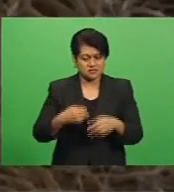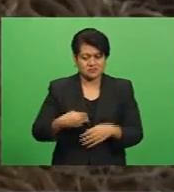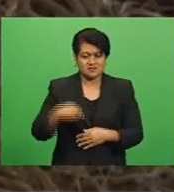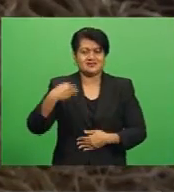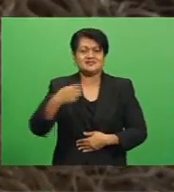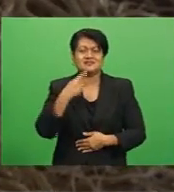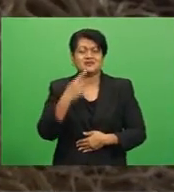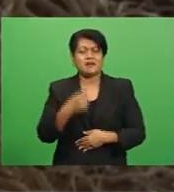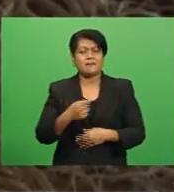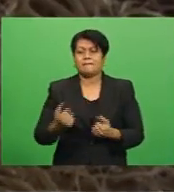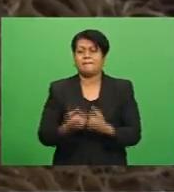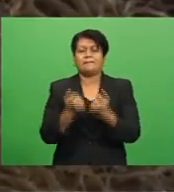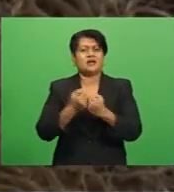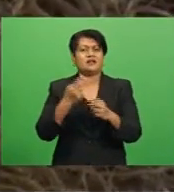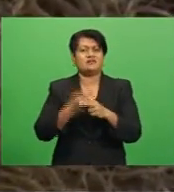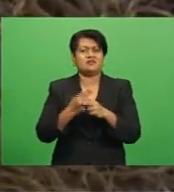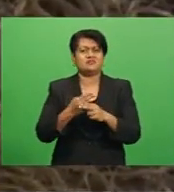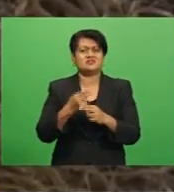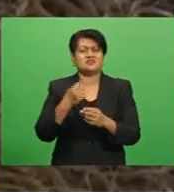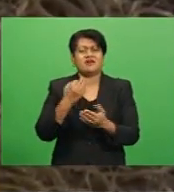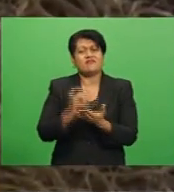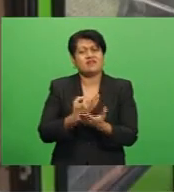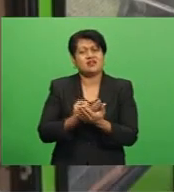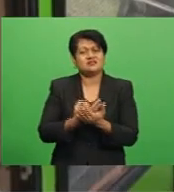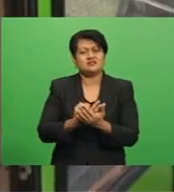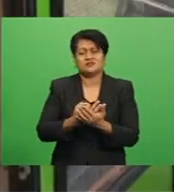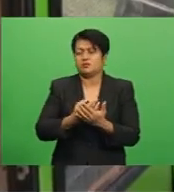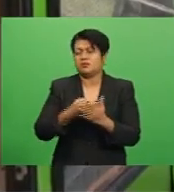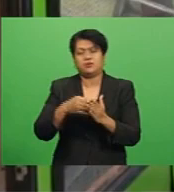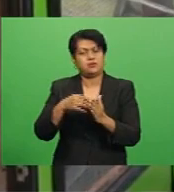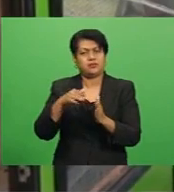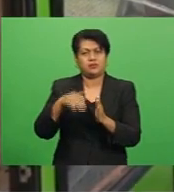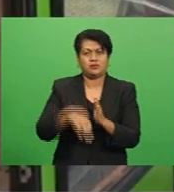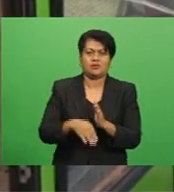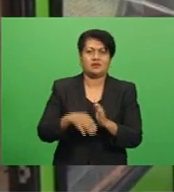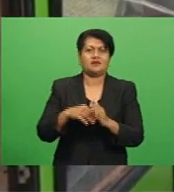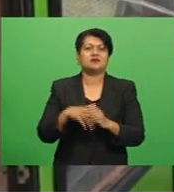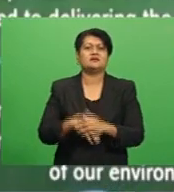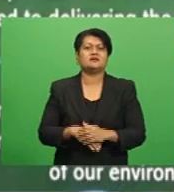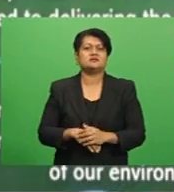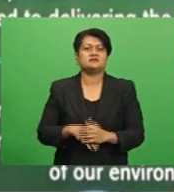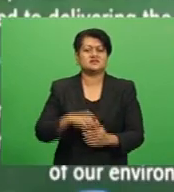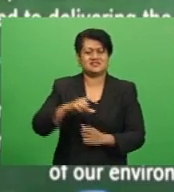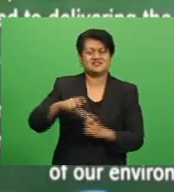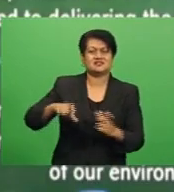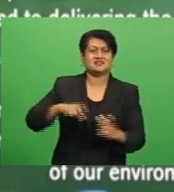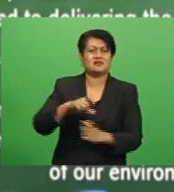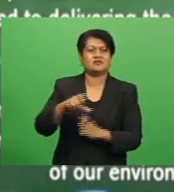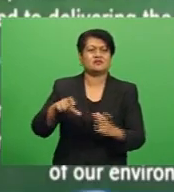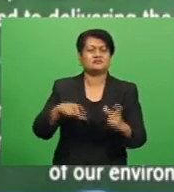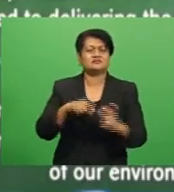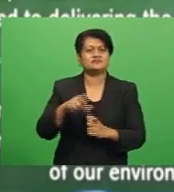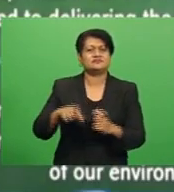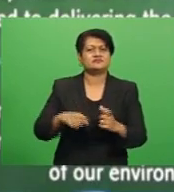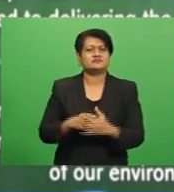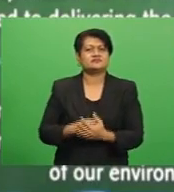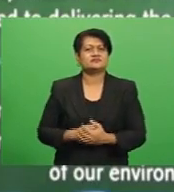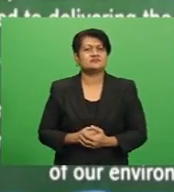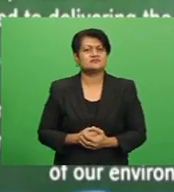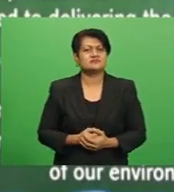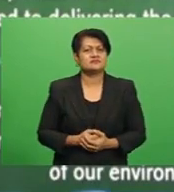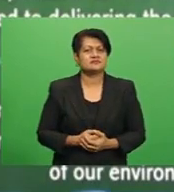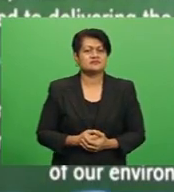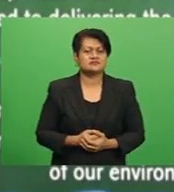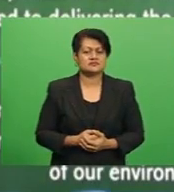farmers would be in a difficult financial position after the cyclone. Take off crops which would otherwise not be of no use, and also